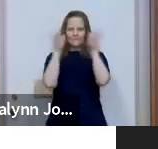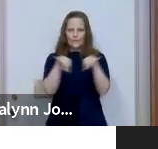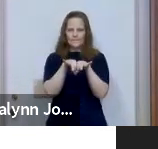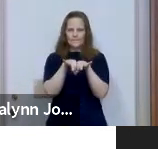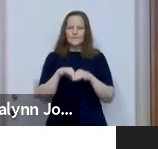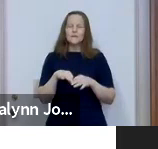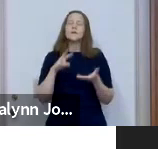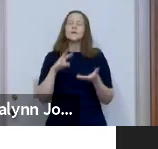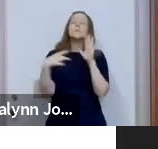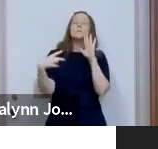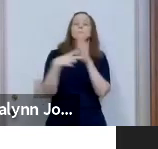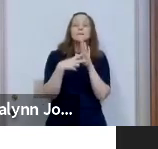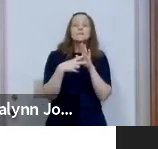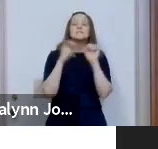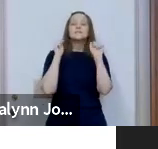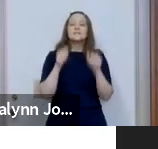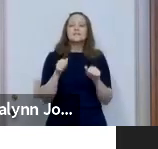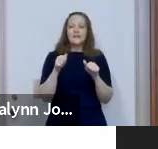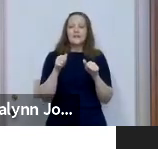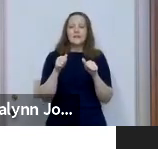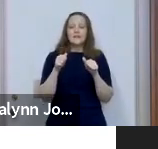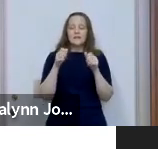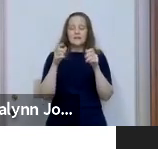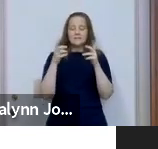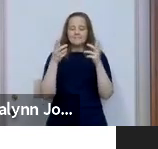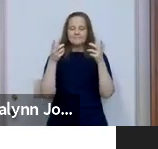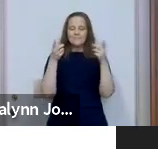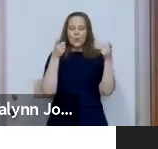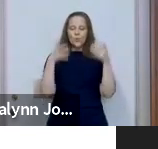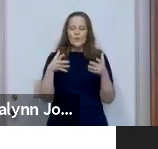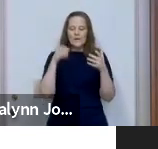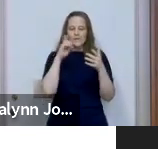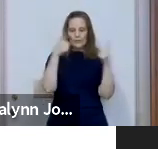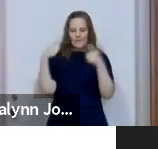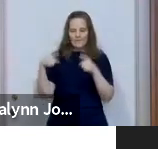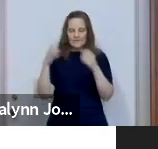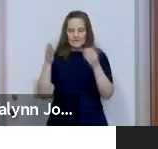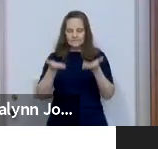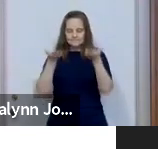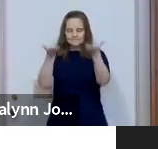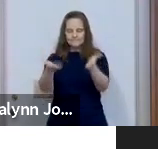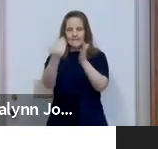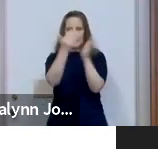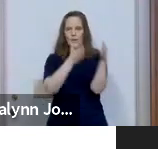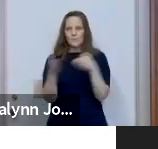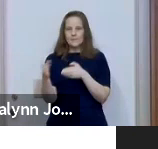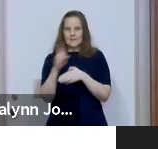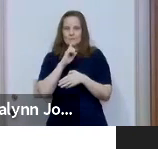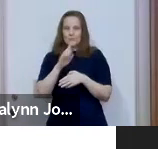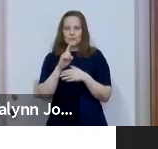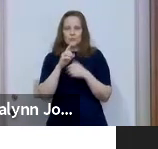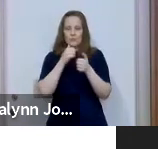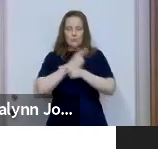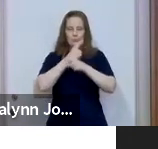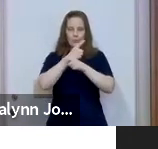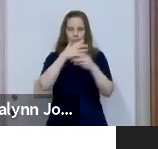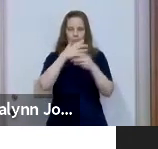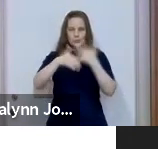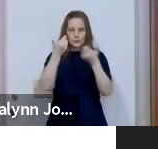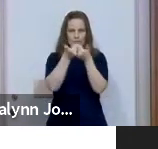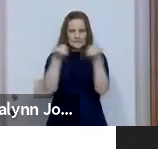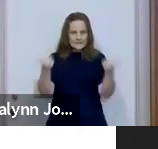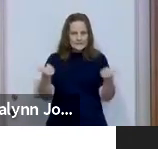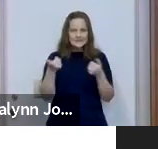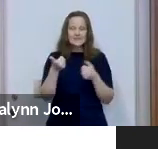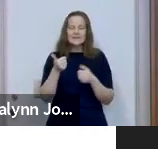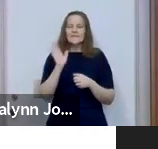that's to allow the facilitator, the originator of the event, to put forth their plan to ensure proper social distancing,